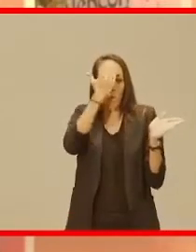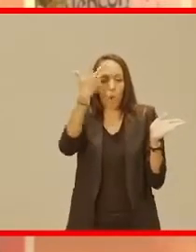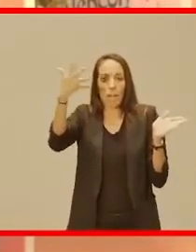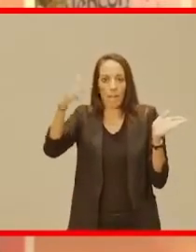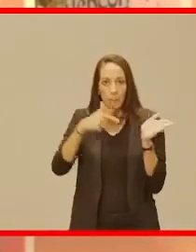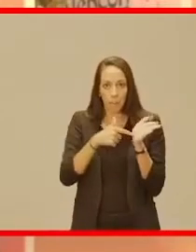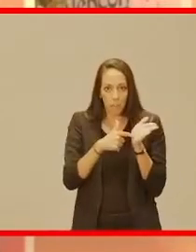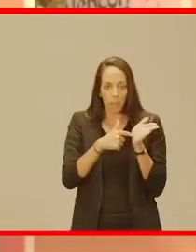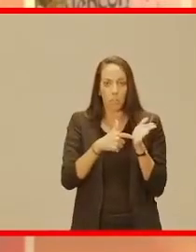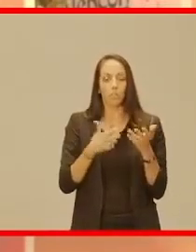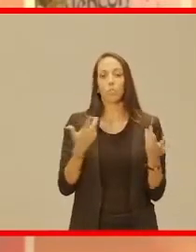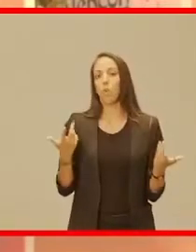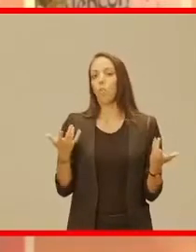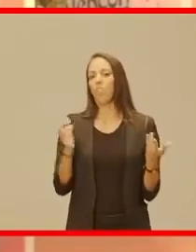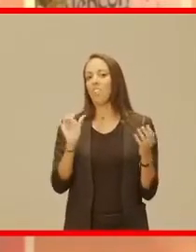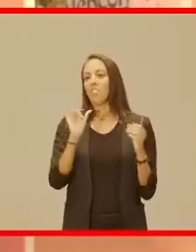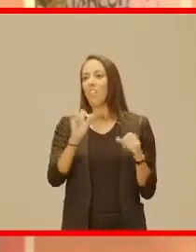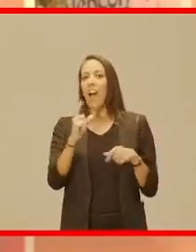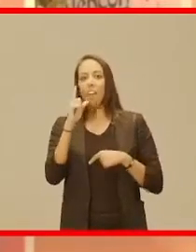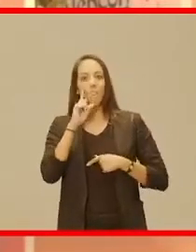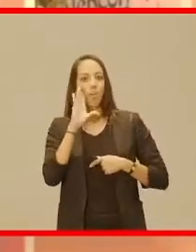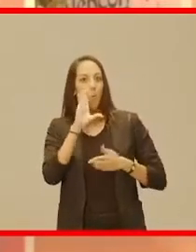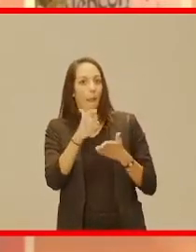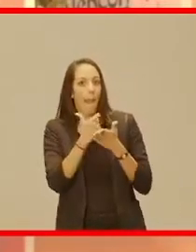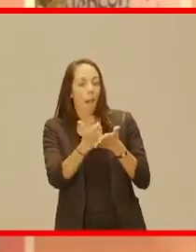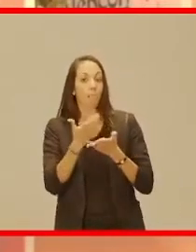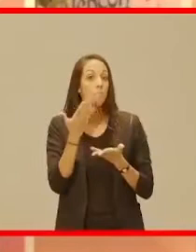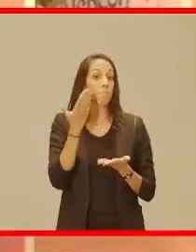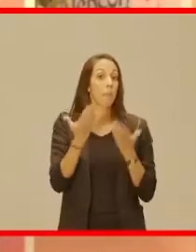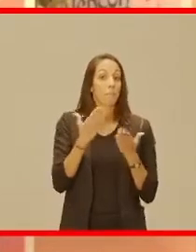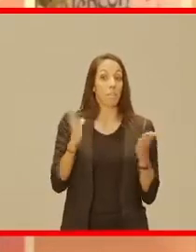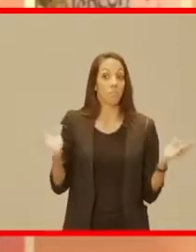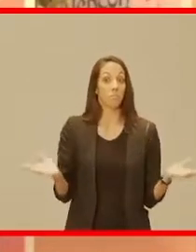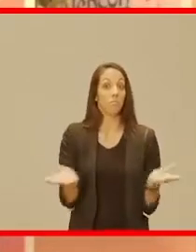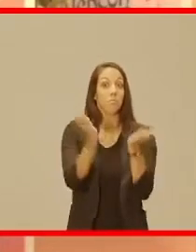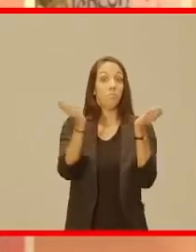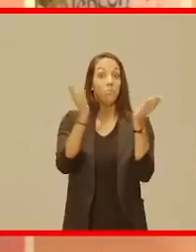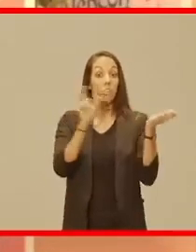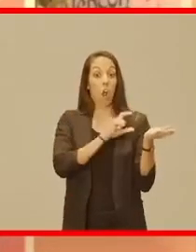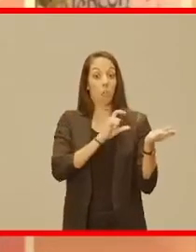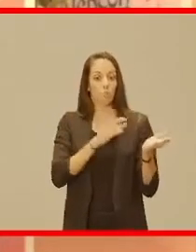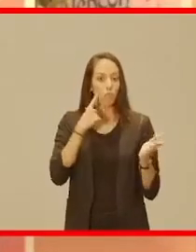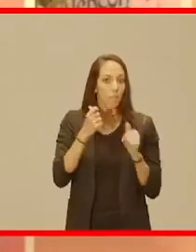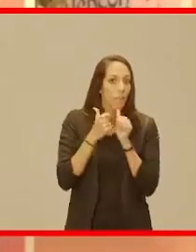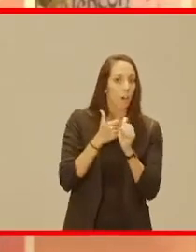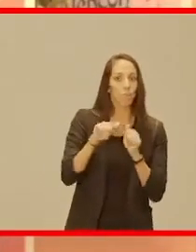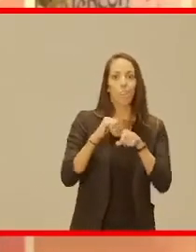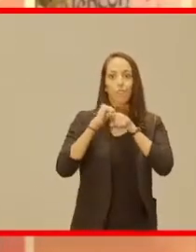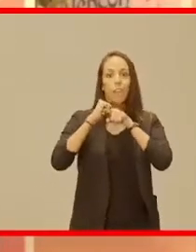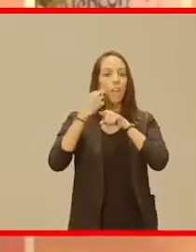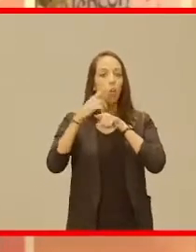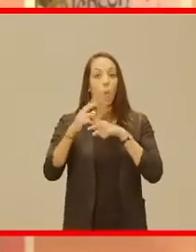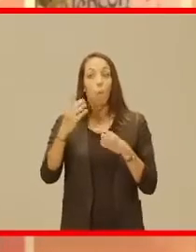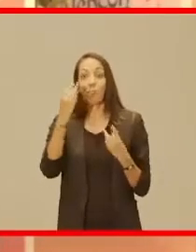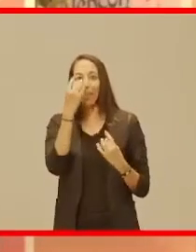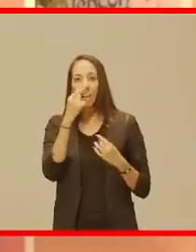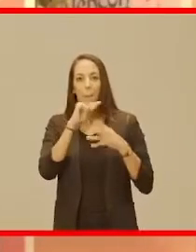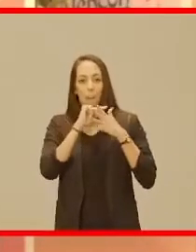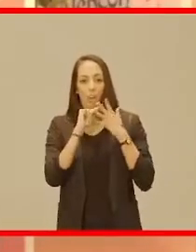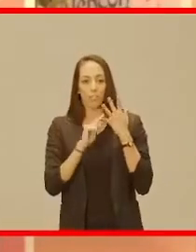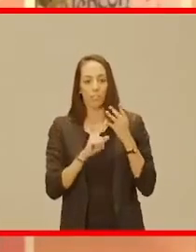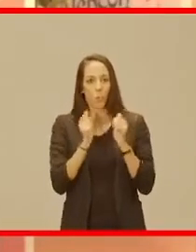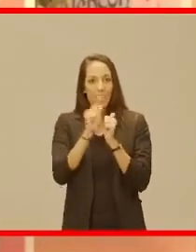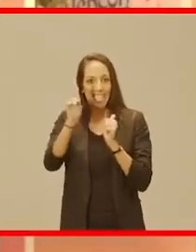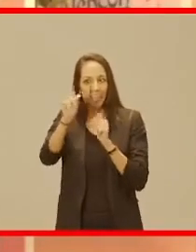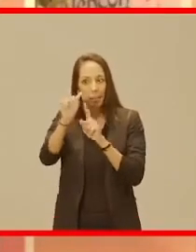can we actually do to be able to maybe, you know, push an initiative like that or something that's quite similar? So maybe, hopefully, we